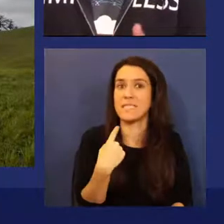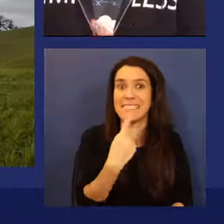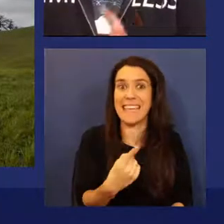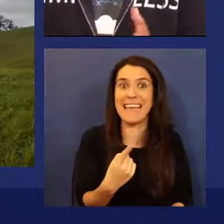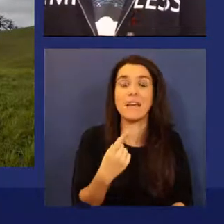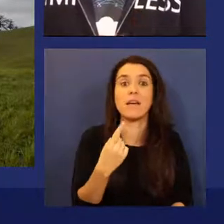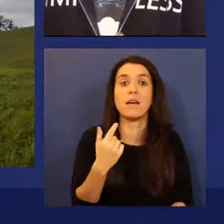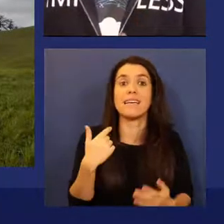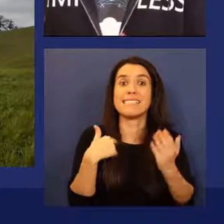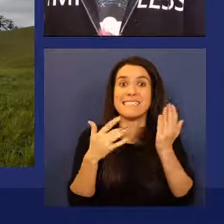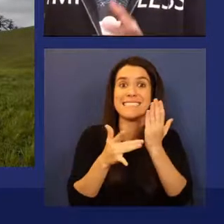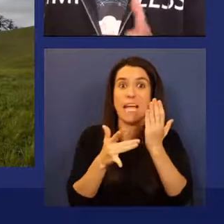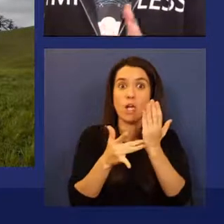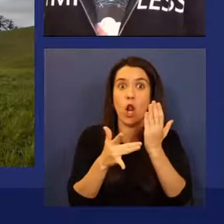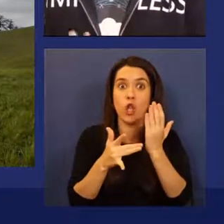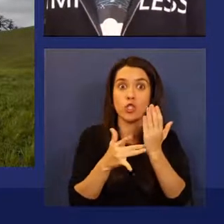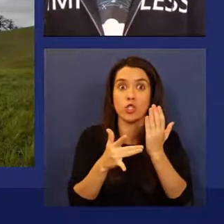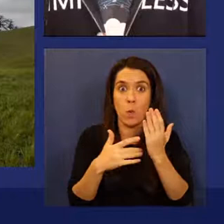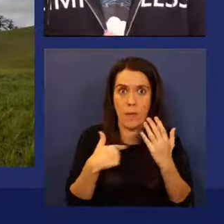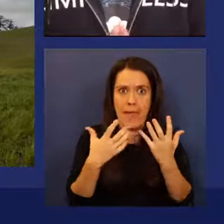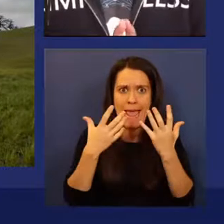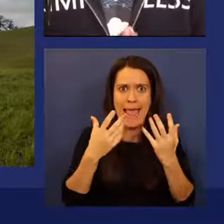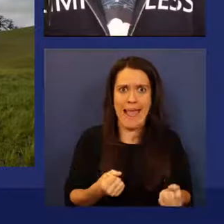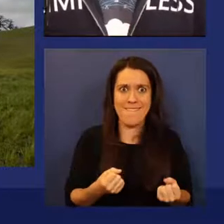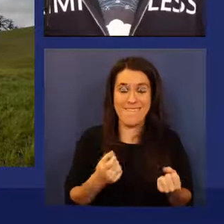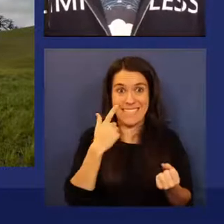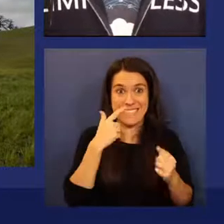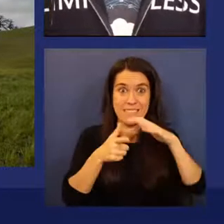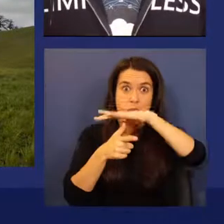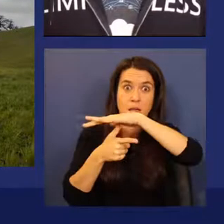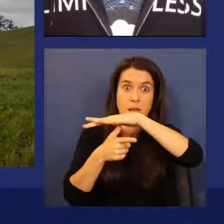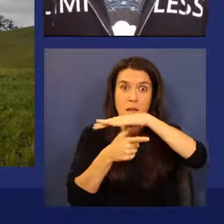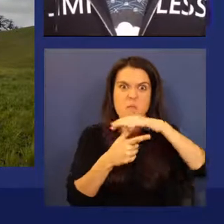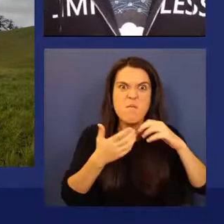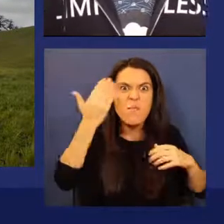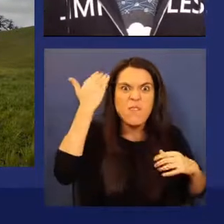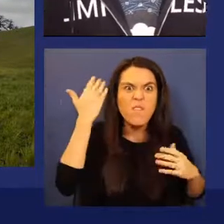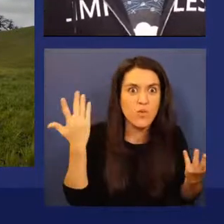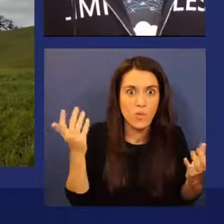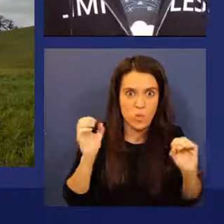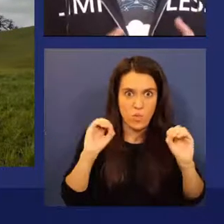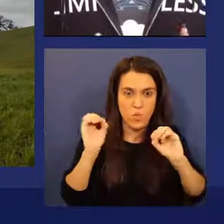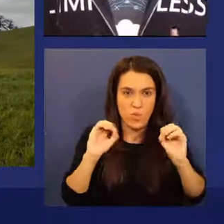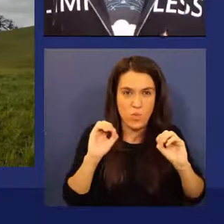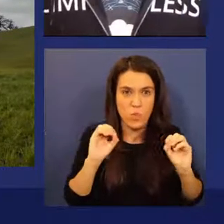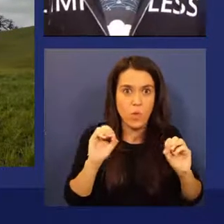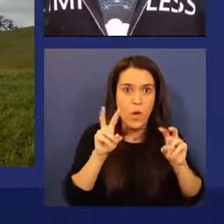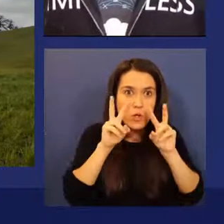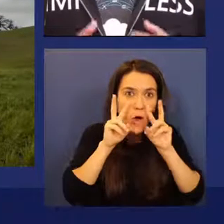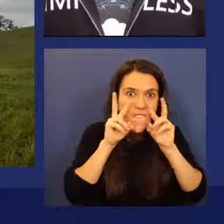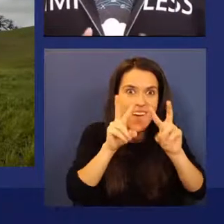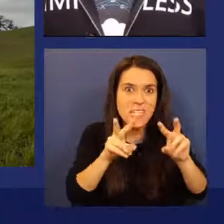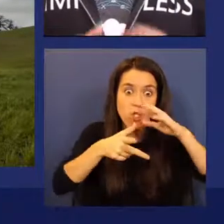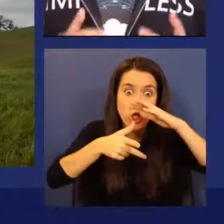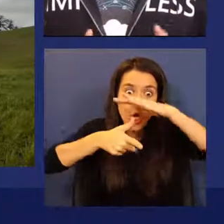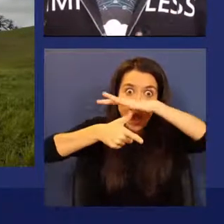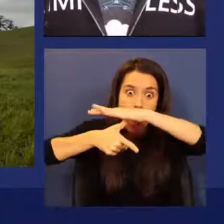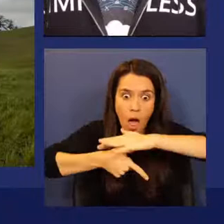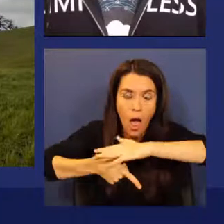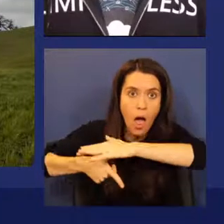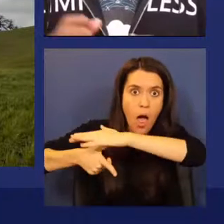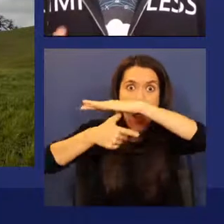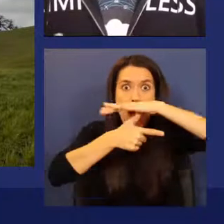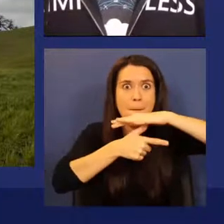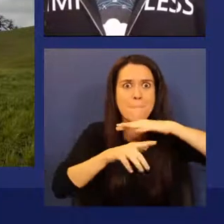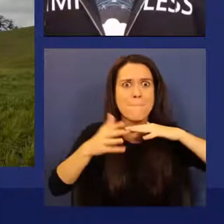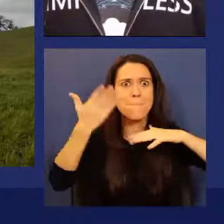we showcased and we highlighted from this solution didn't even exist. Custom Vision .ai as a service wasn't even